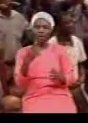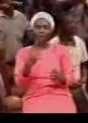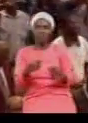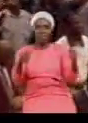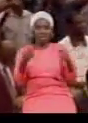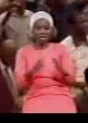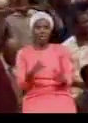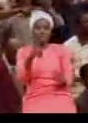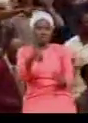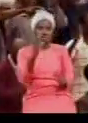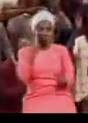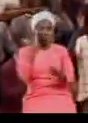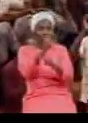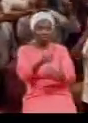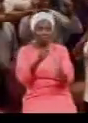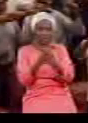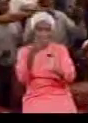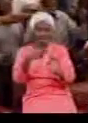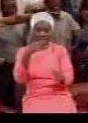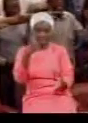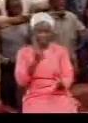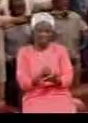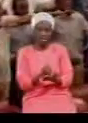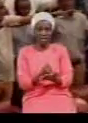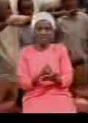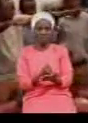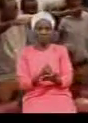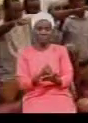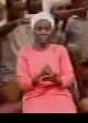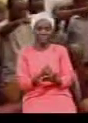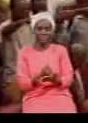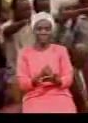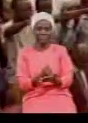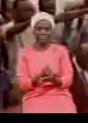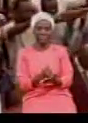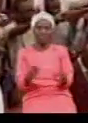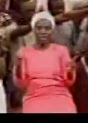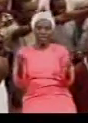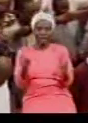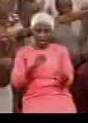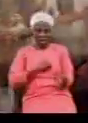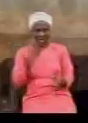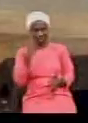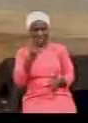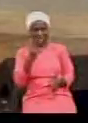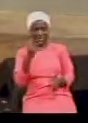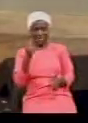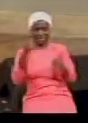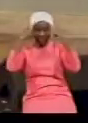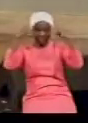enemy, you will conquer. I see achievers before me.